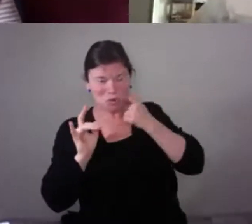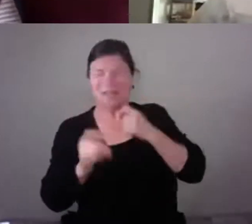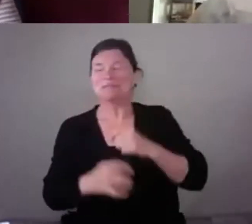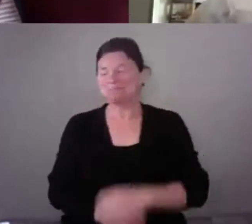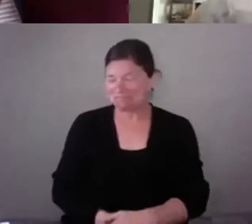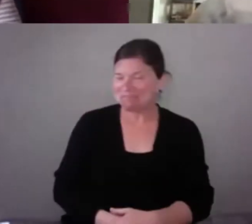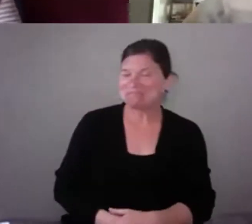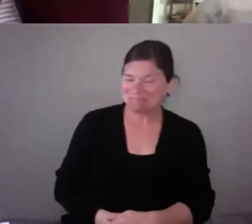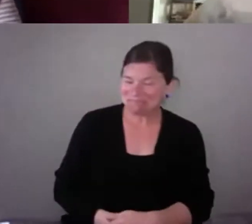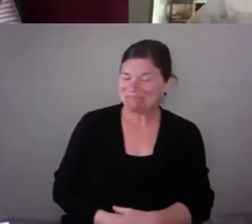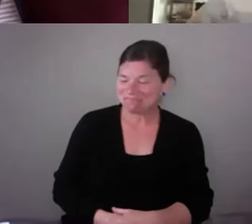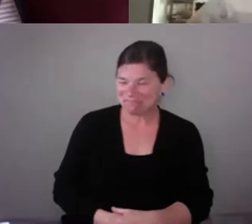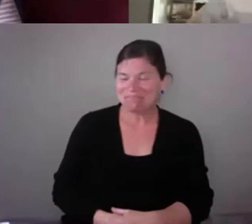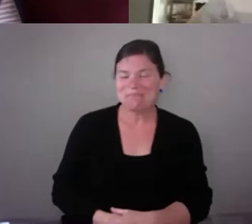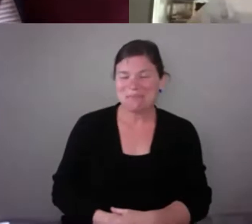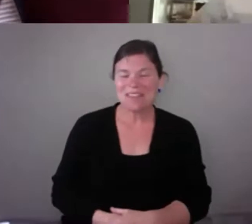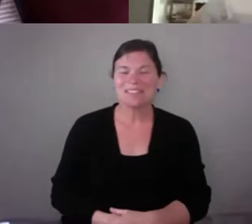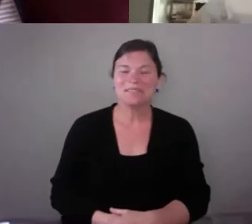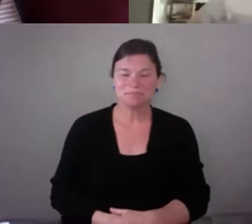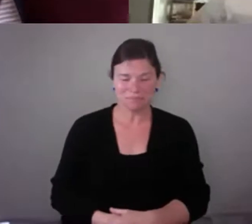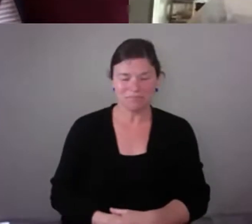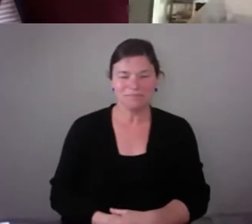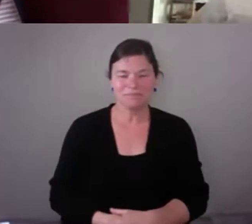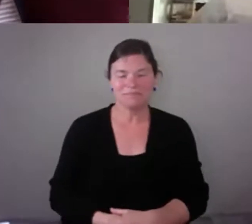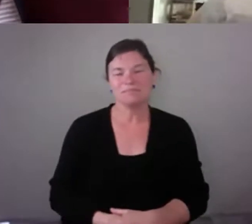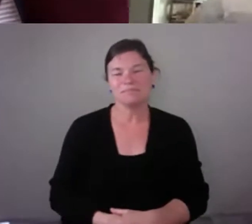Um, and